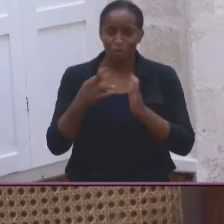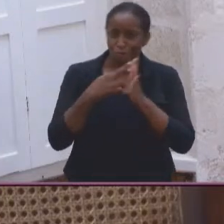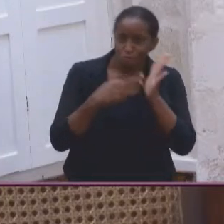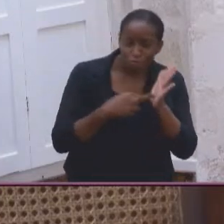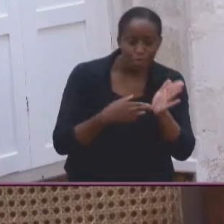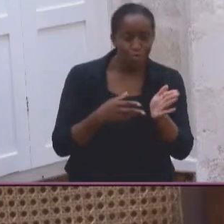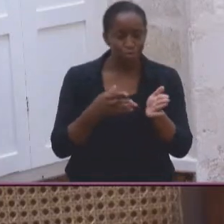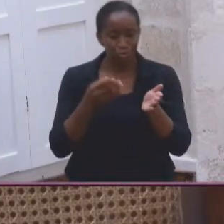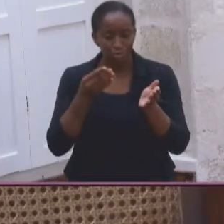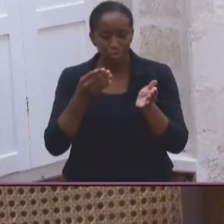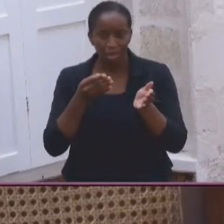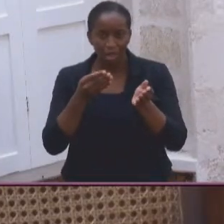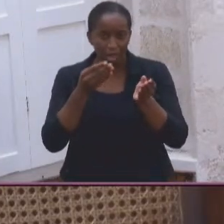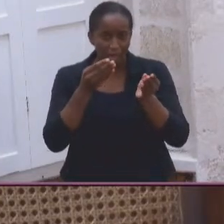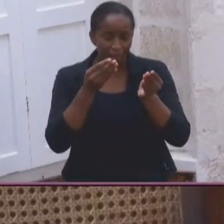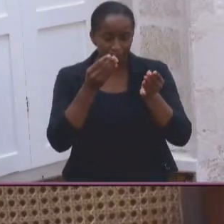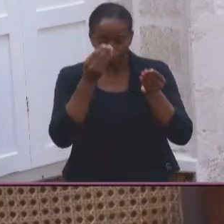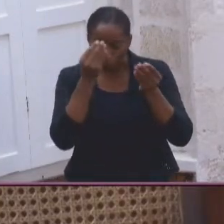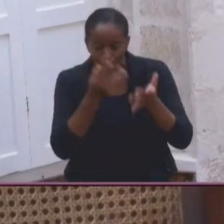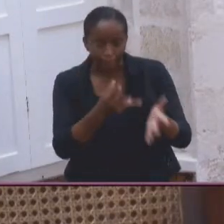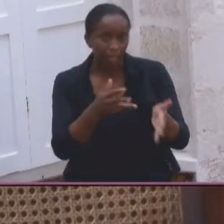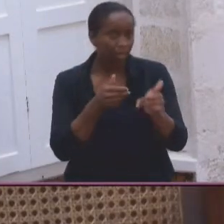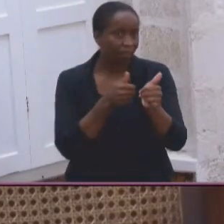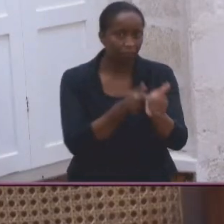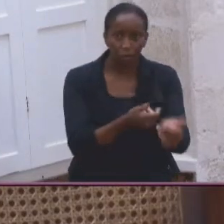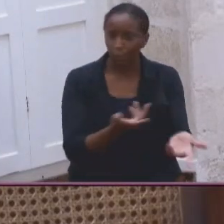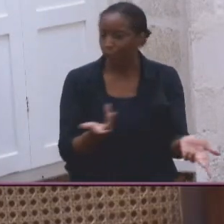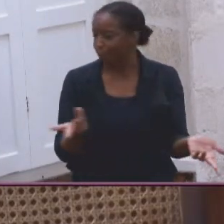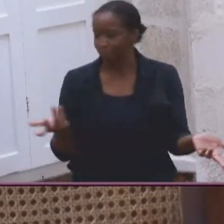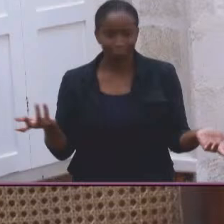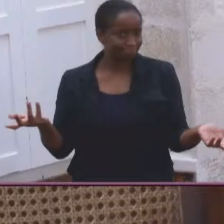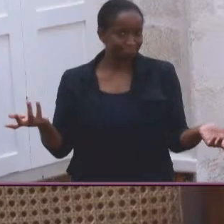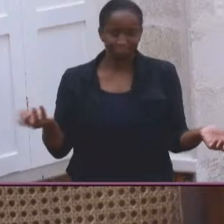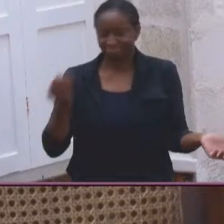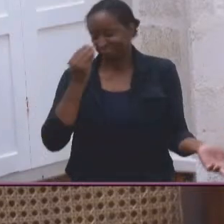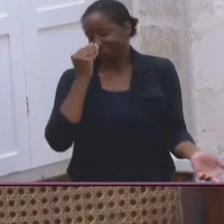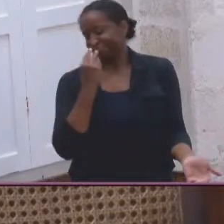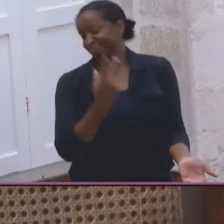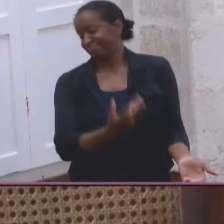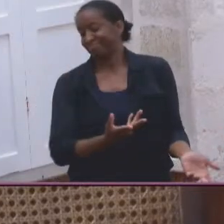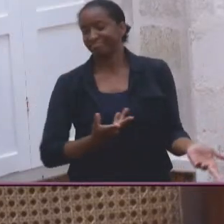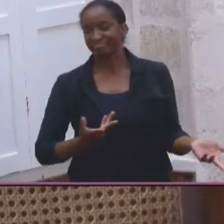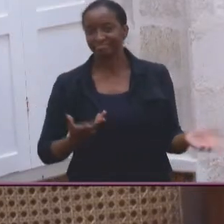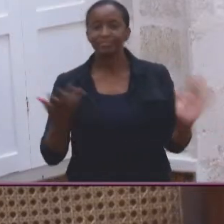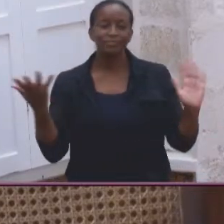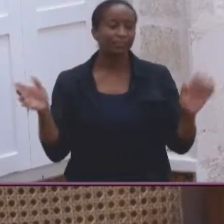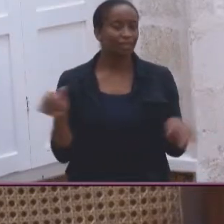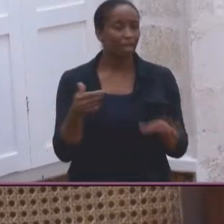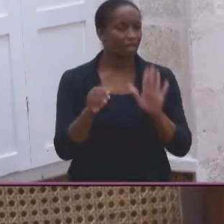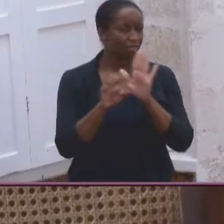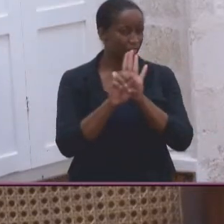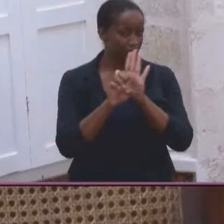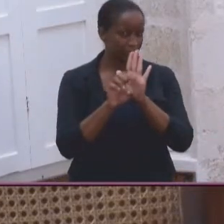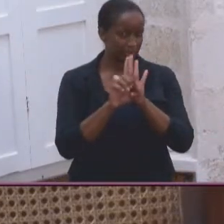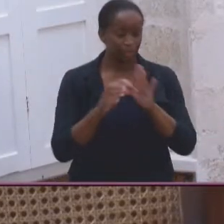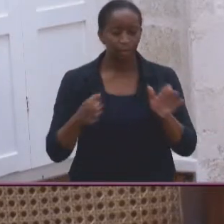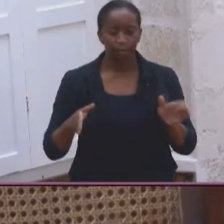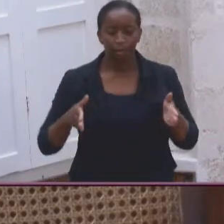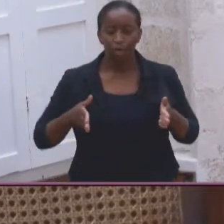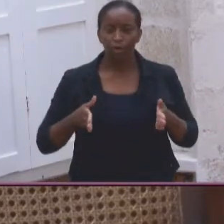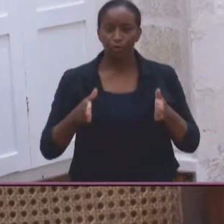and I'm going to give a few examples. Roadside vending. At what point are we going to do something about that?